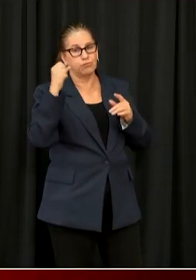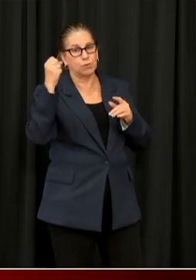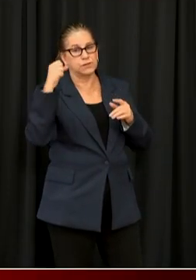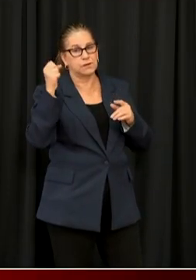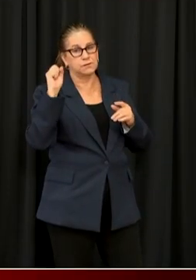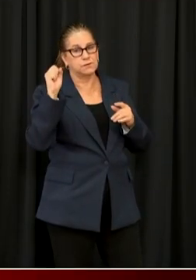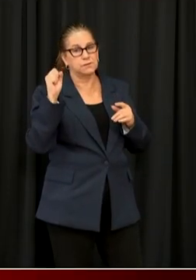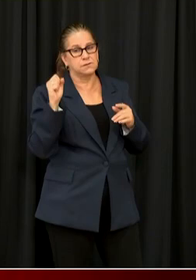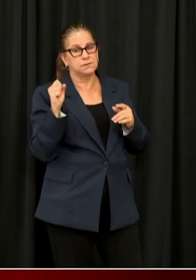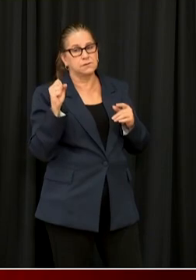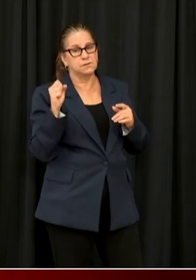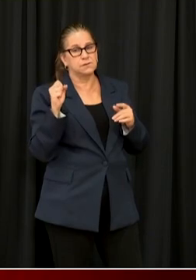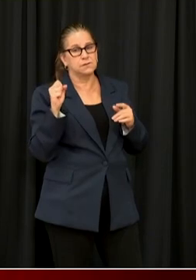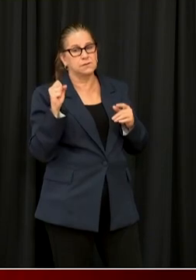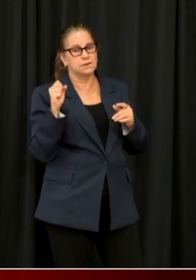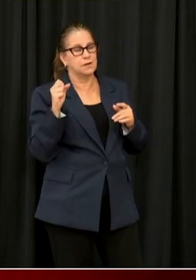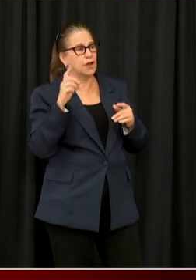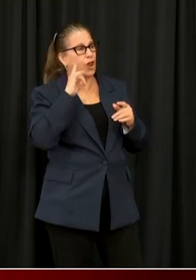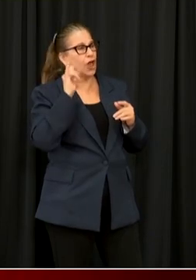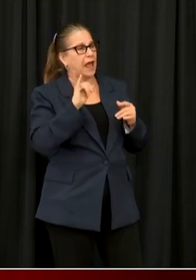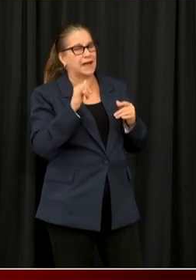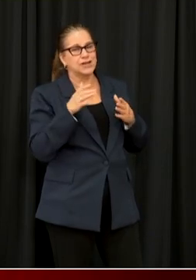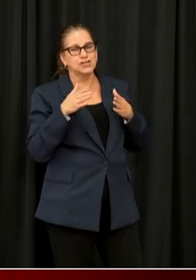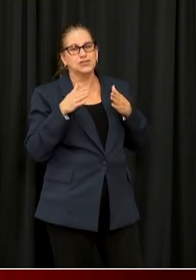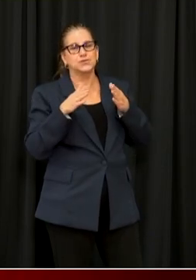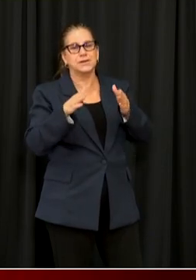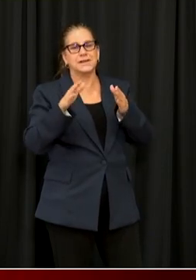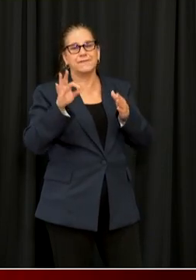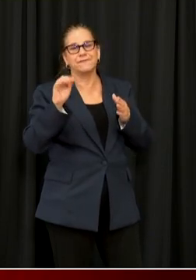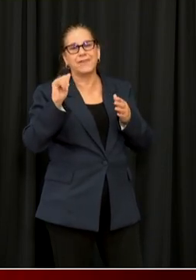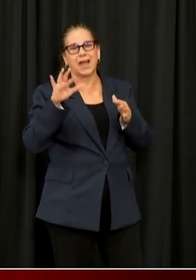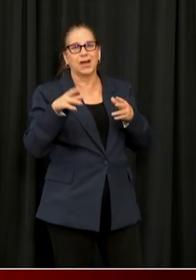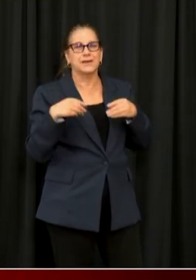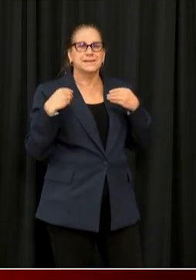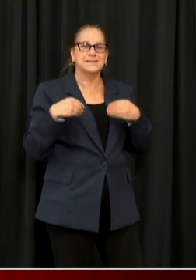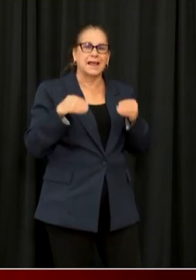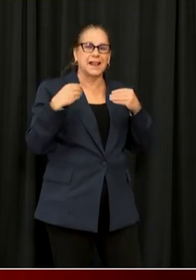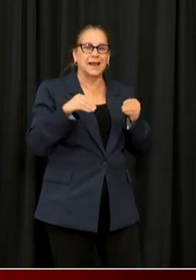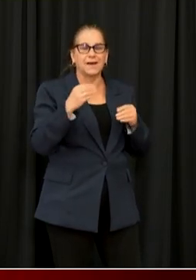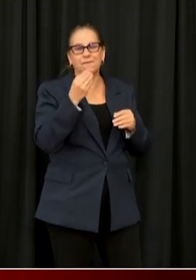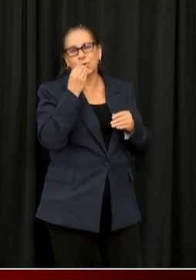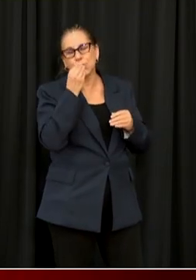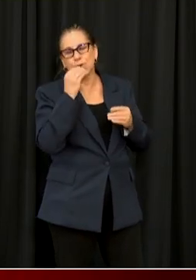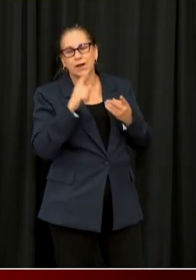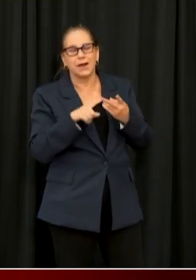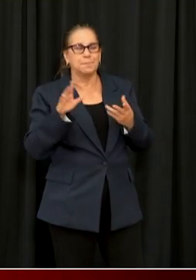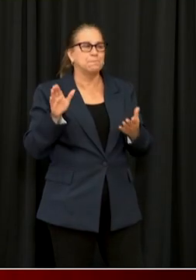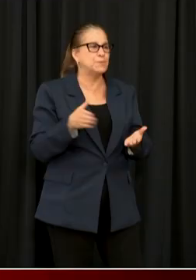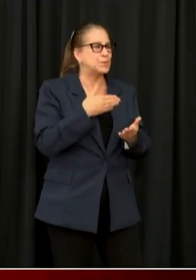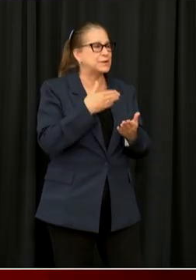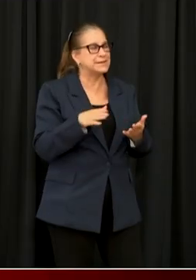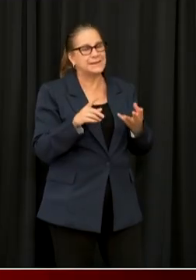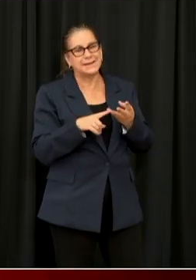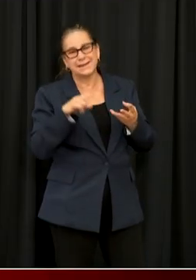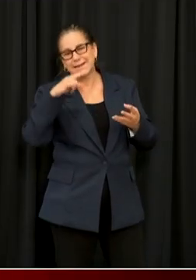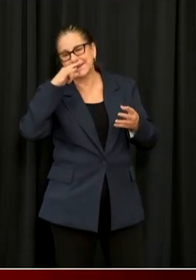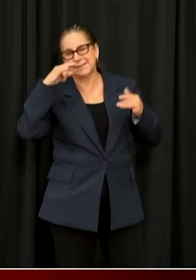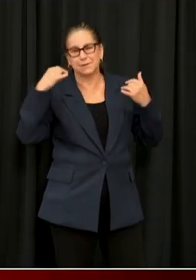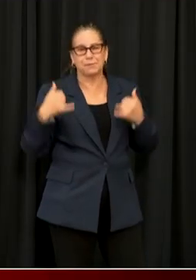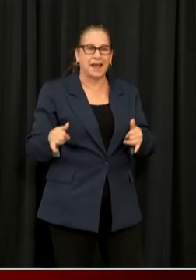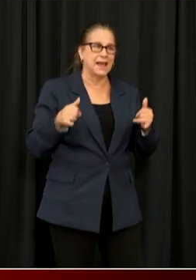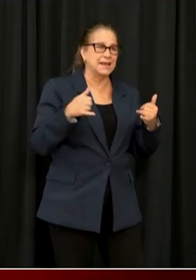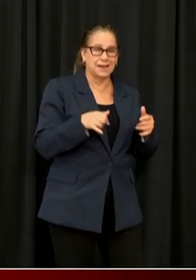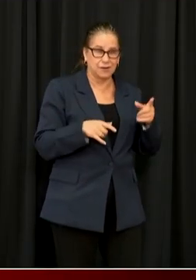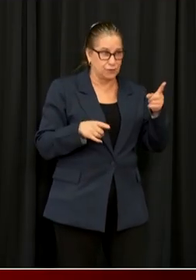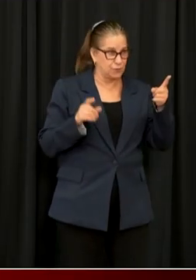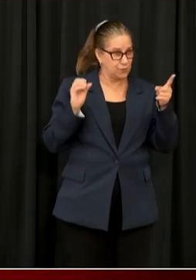atmosphere. You got people selling food, music, a lot of kids down there. Are you okay with that continuing, given what we